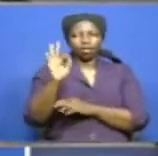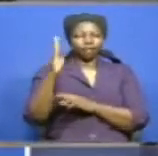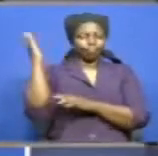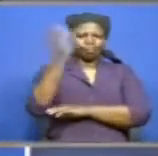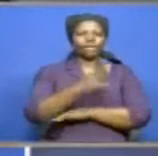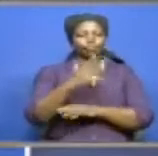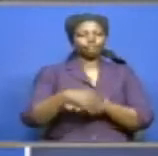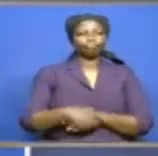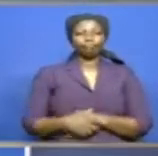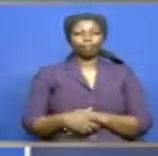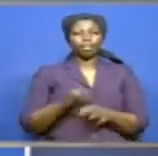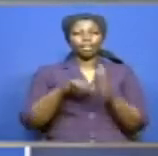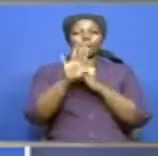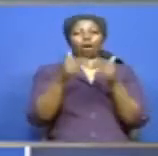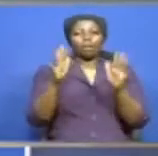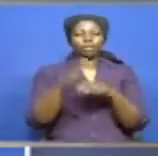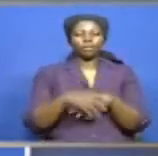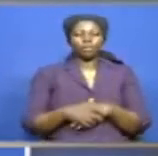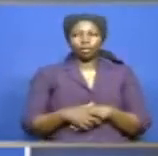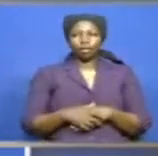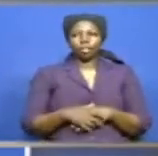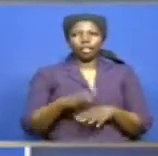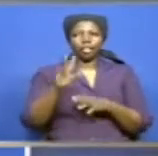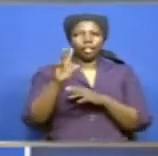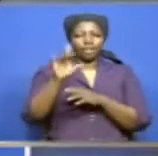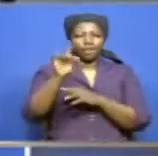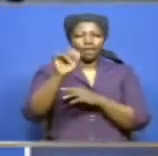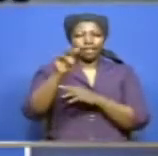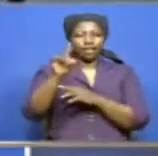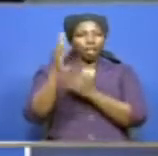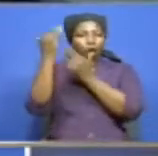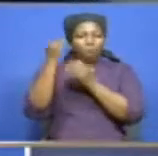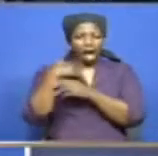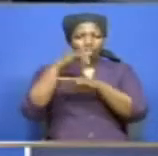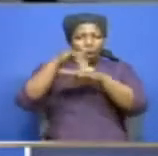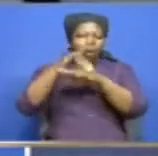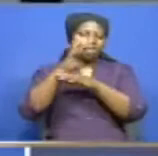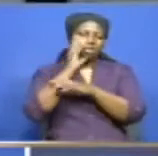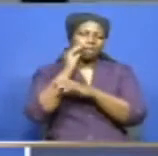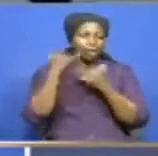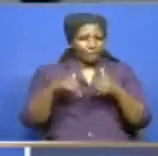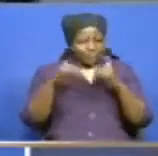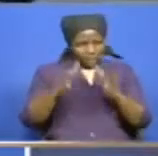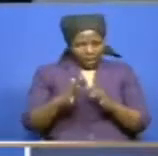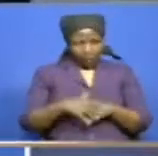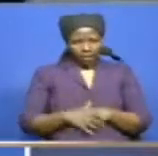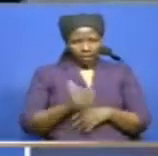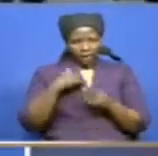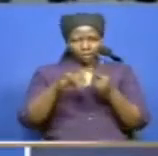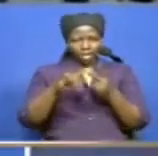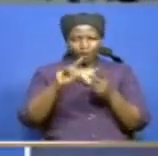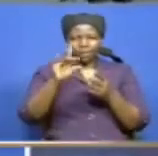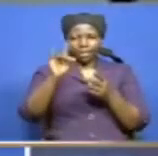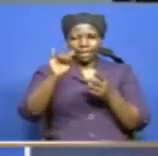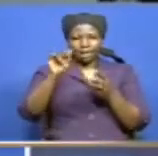match. Veteran tactician David Lungaho will peg his hope on experienced players led by Praxedes Agala, Diana Kissa,